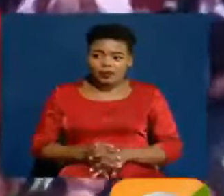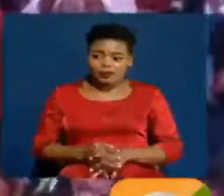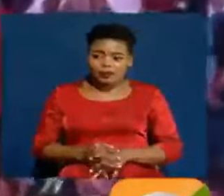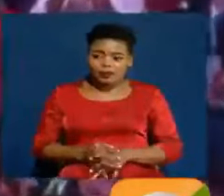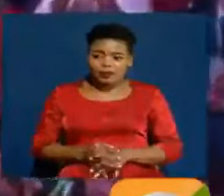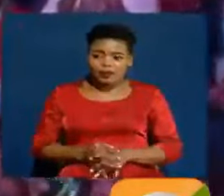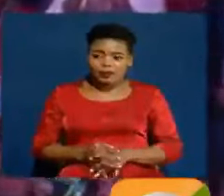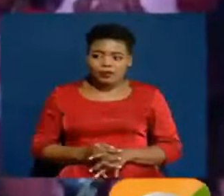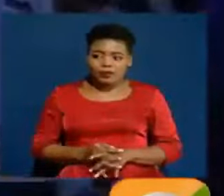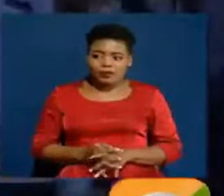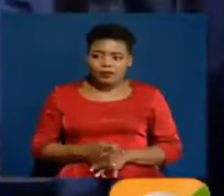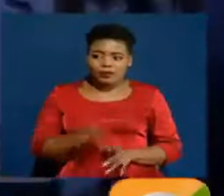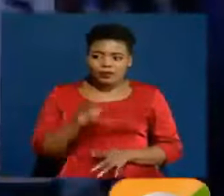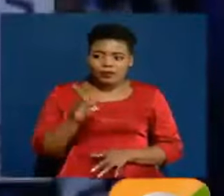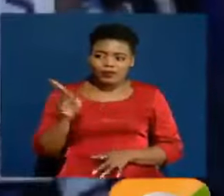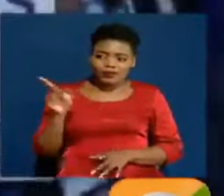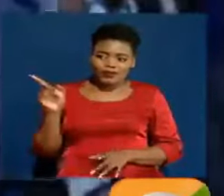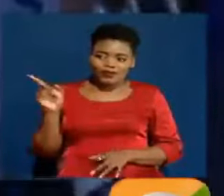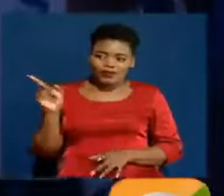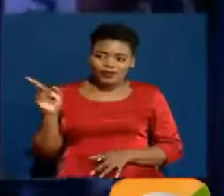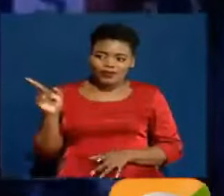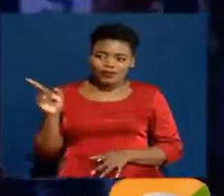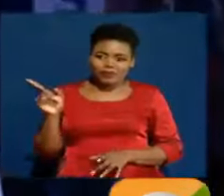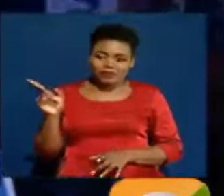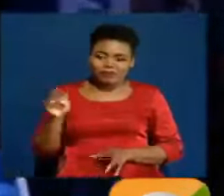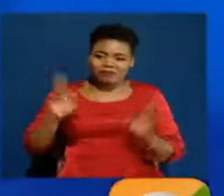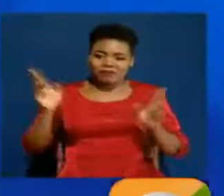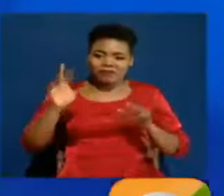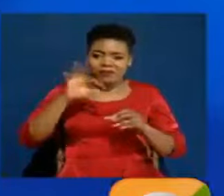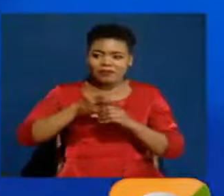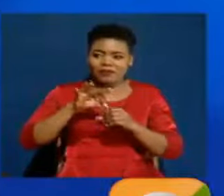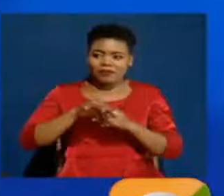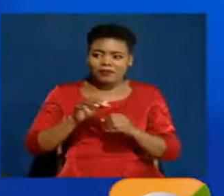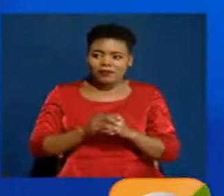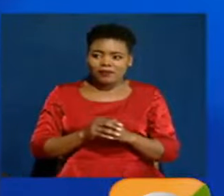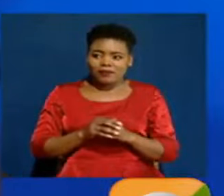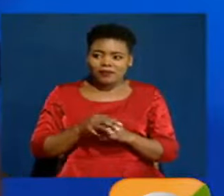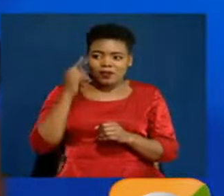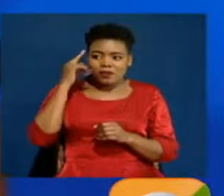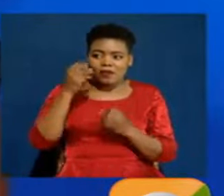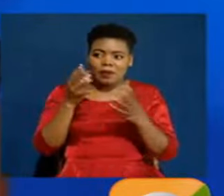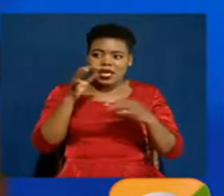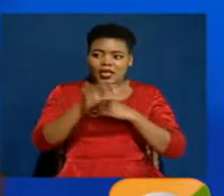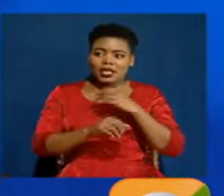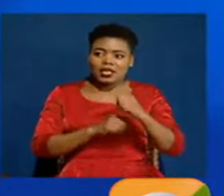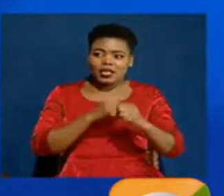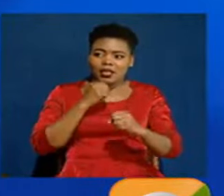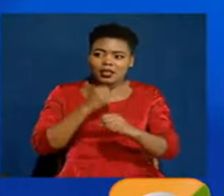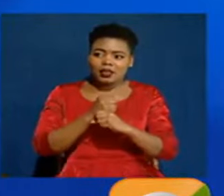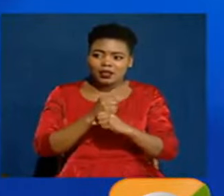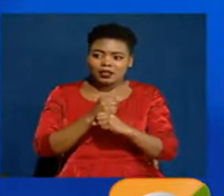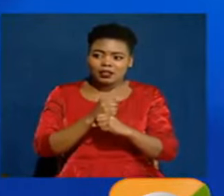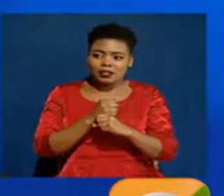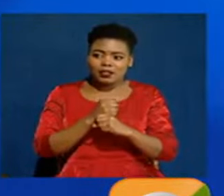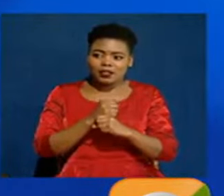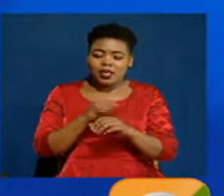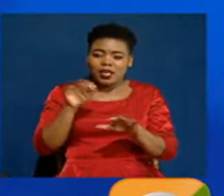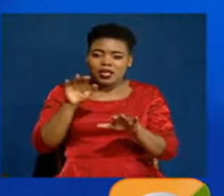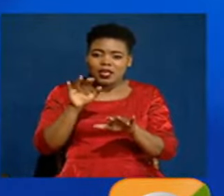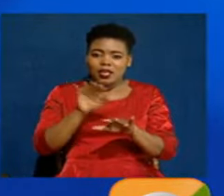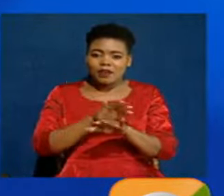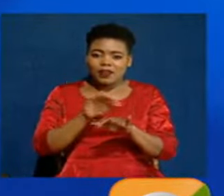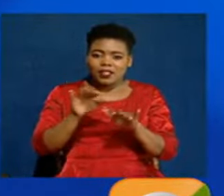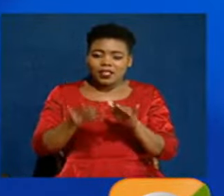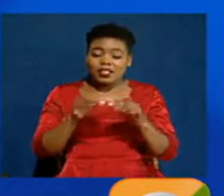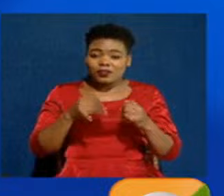The sheer star power alone was blinding. For years, Donald Trump did everything in his power to try to